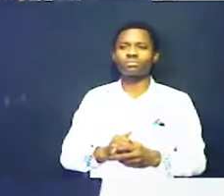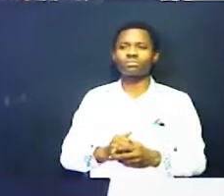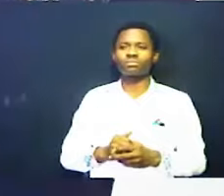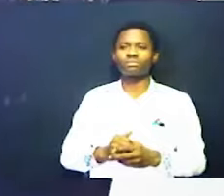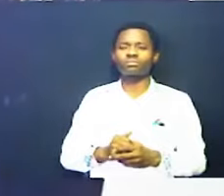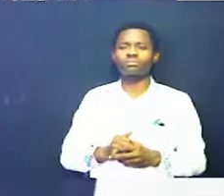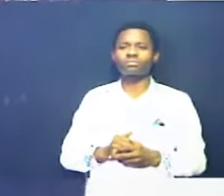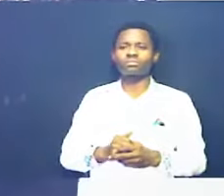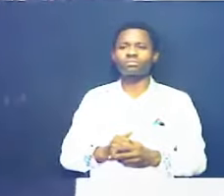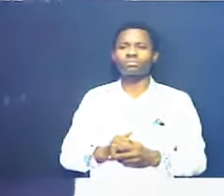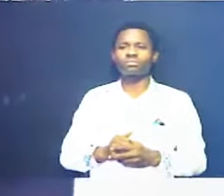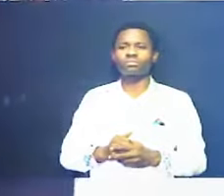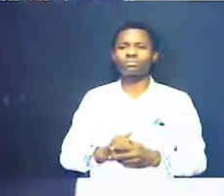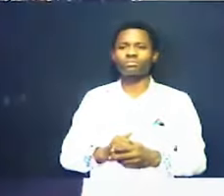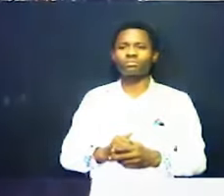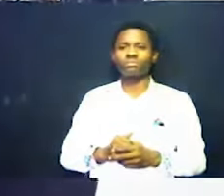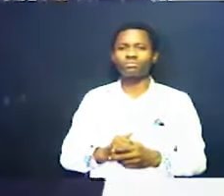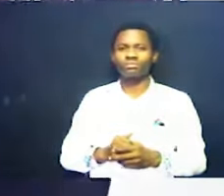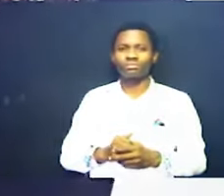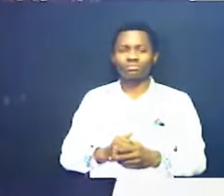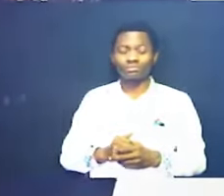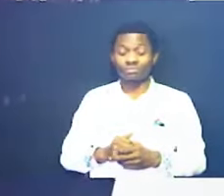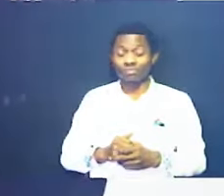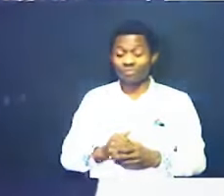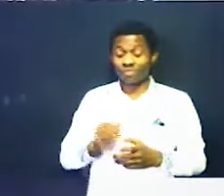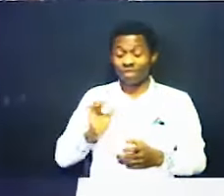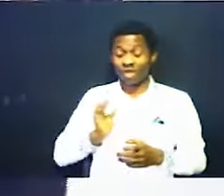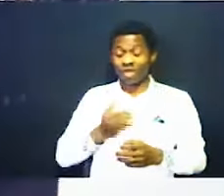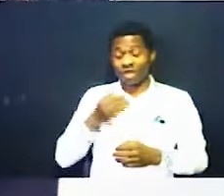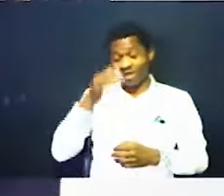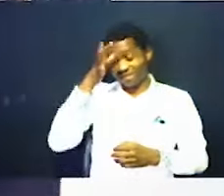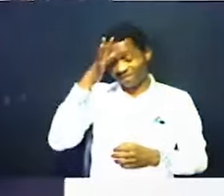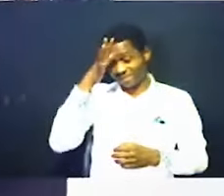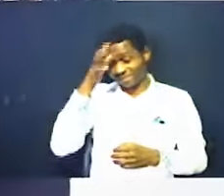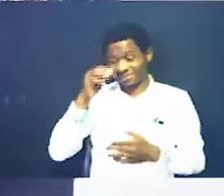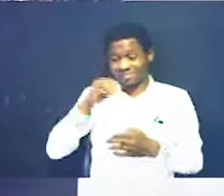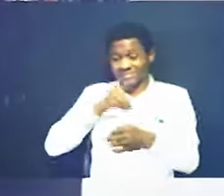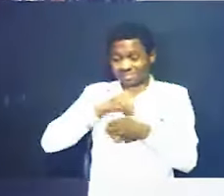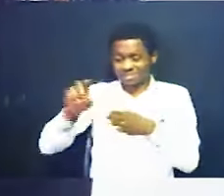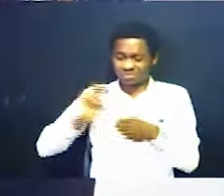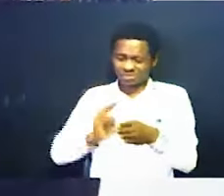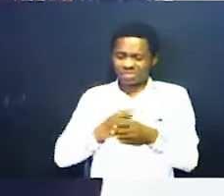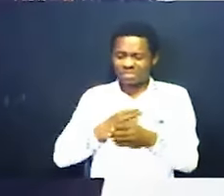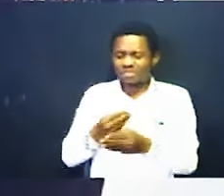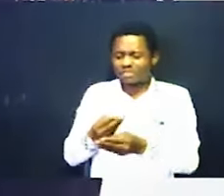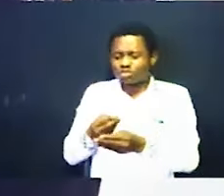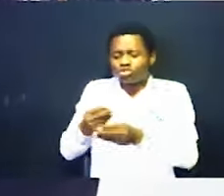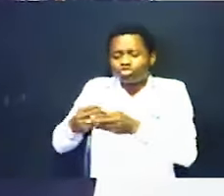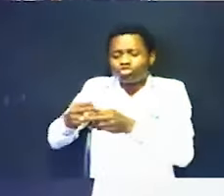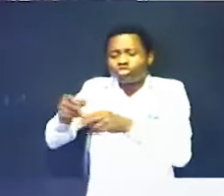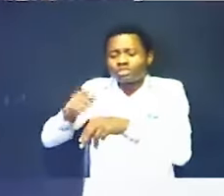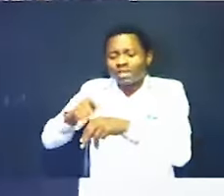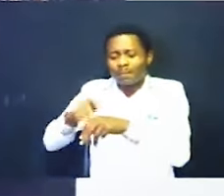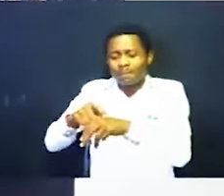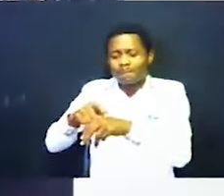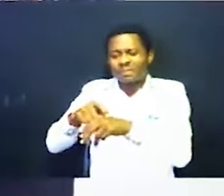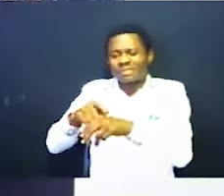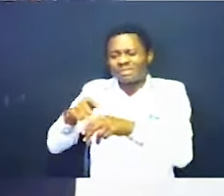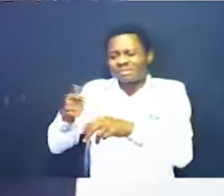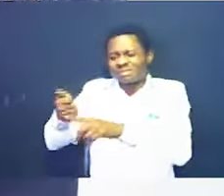se. They disciplined us for a little while as they thought best, but